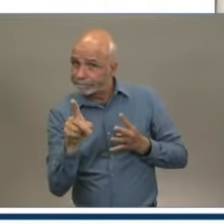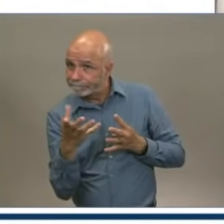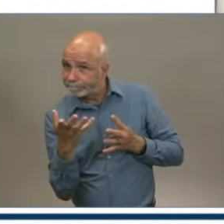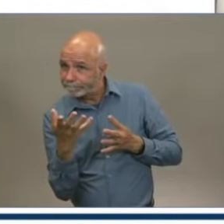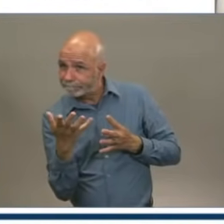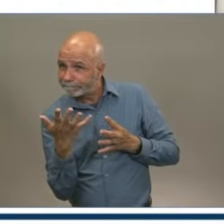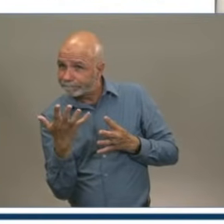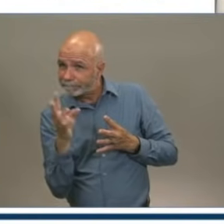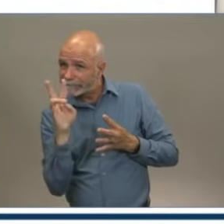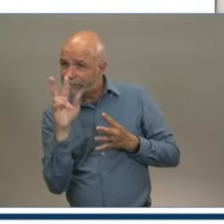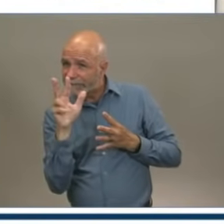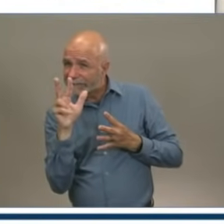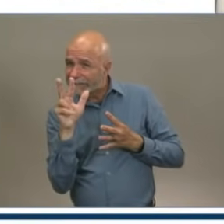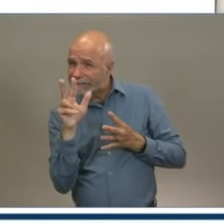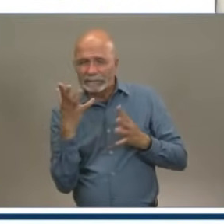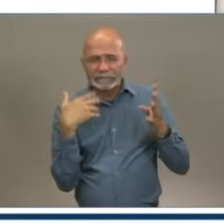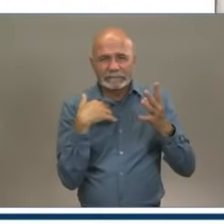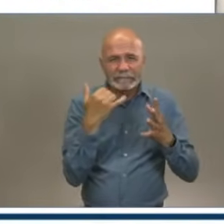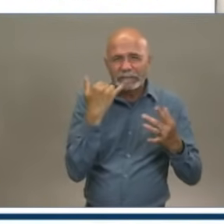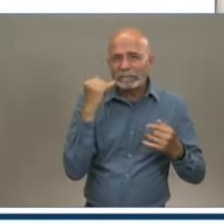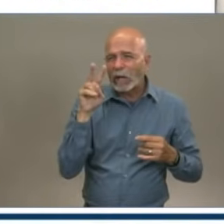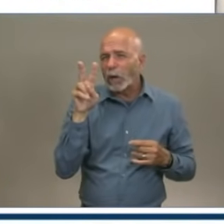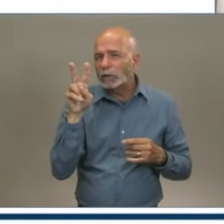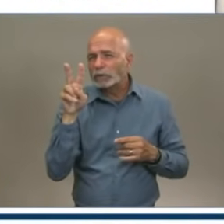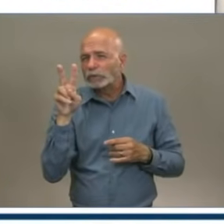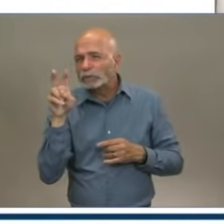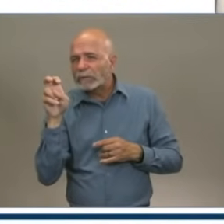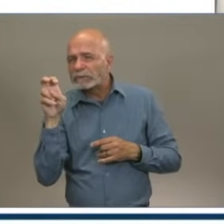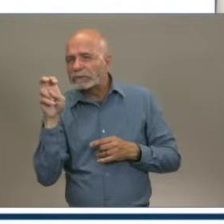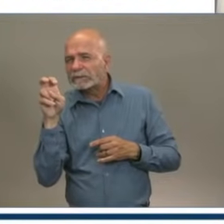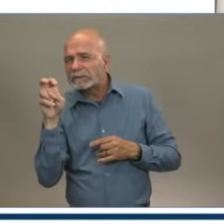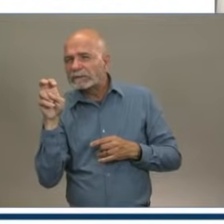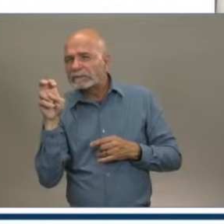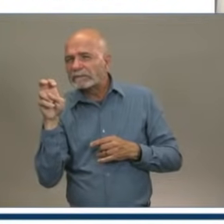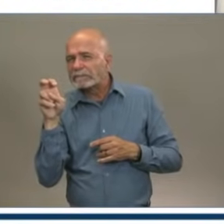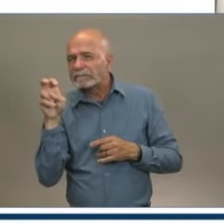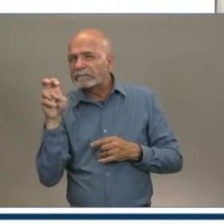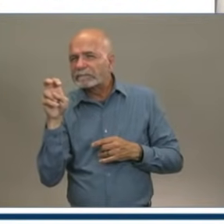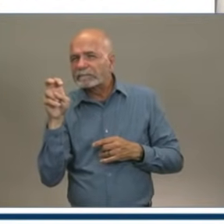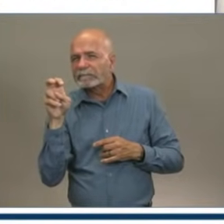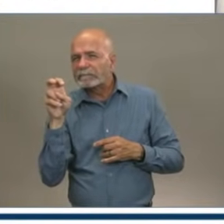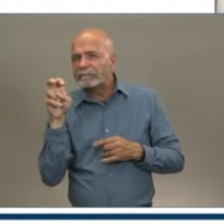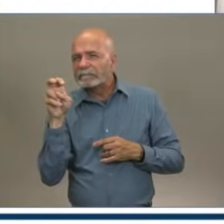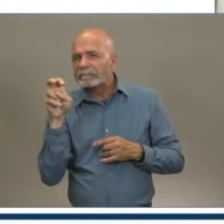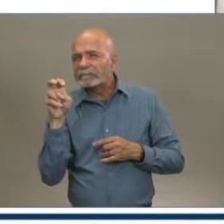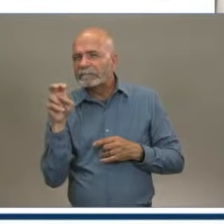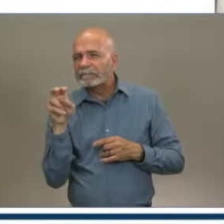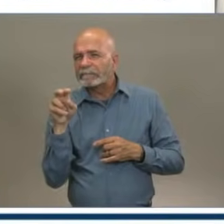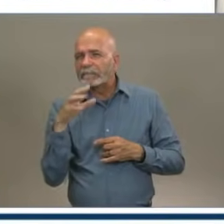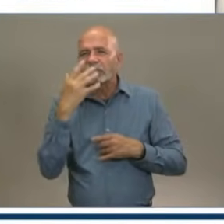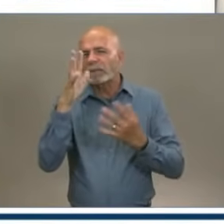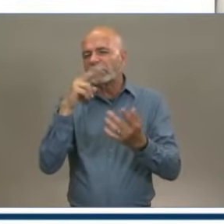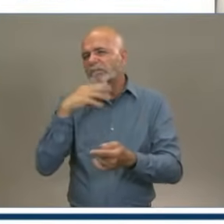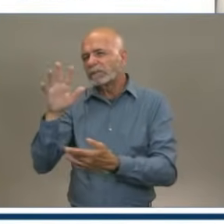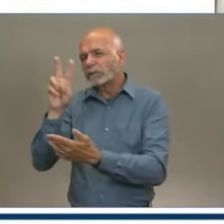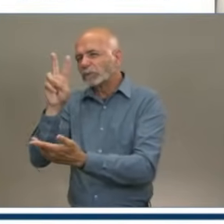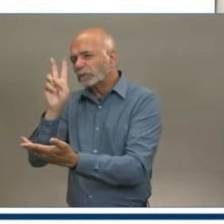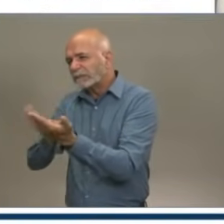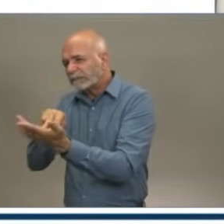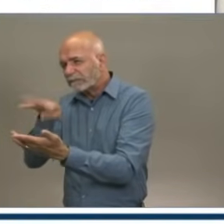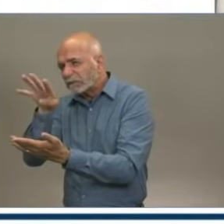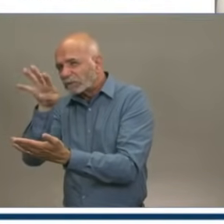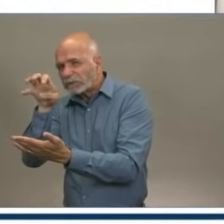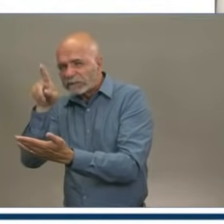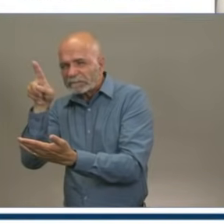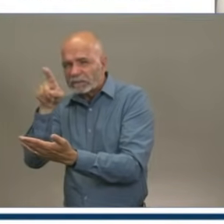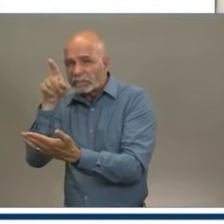2,400 doses, first doses into arms every day for the next week to hit that. Do you think we'll get there? Will we have to